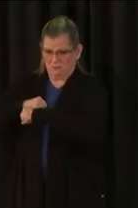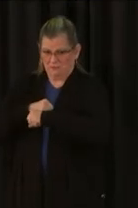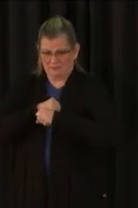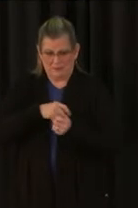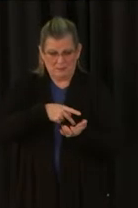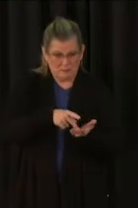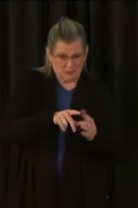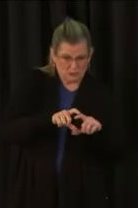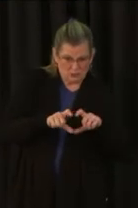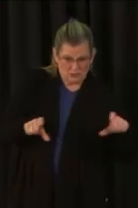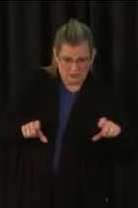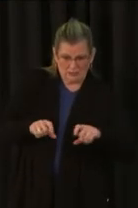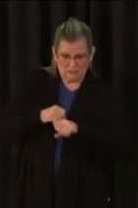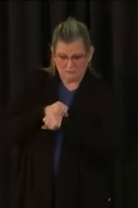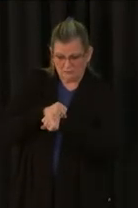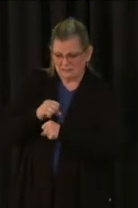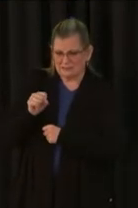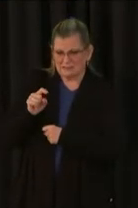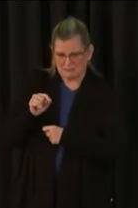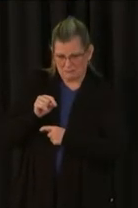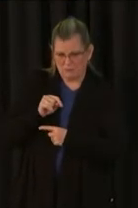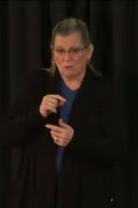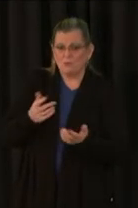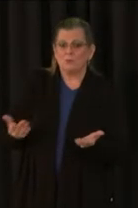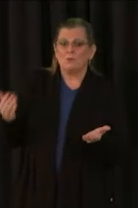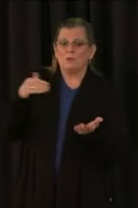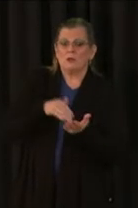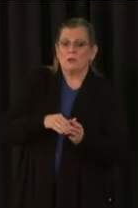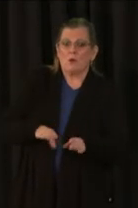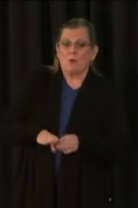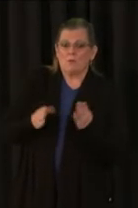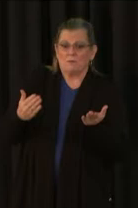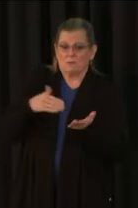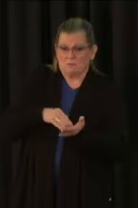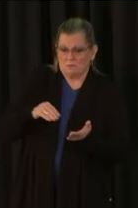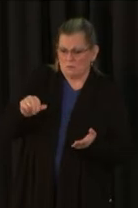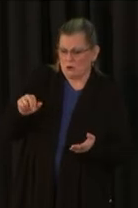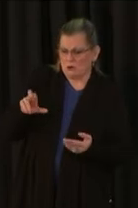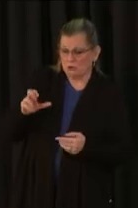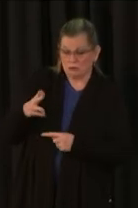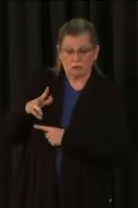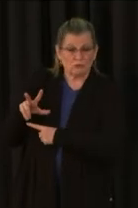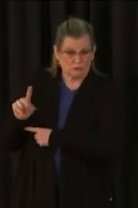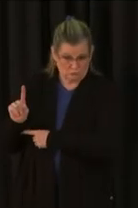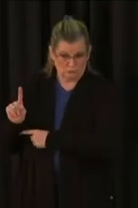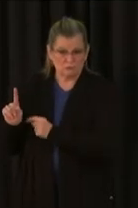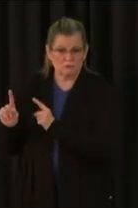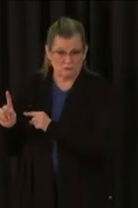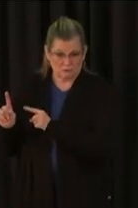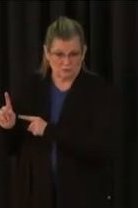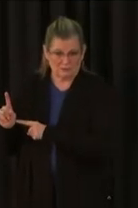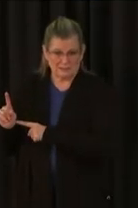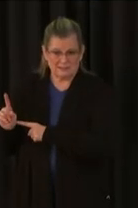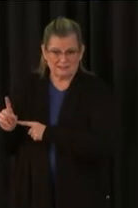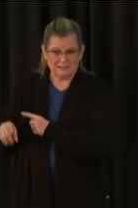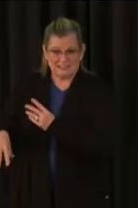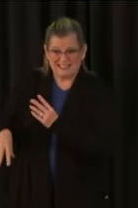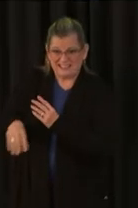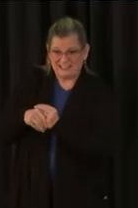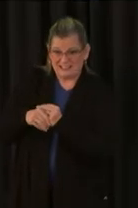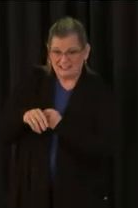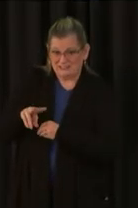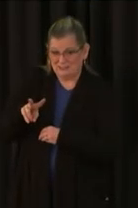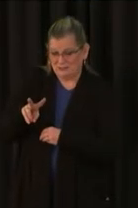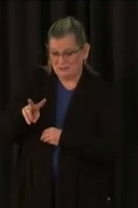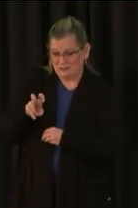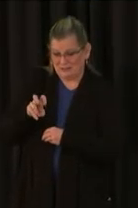Paycheck Protection Program funding would be reopened through March 31st of this year. It's an additional